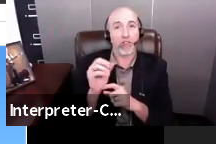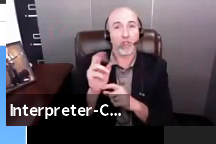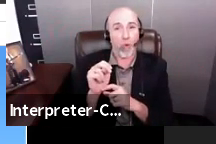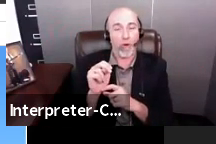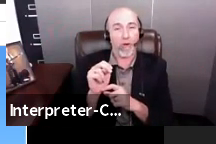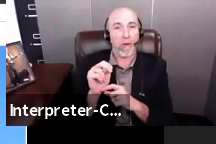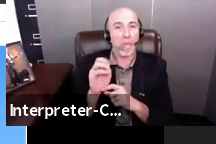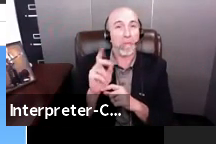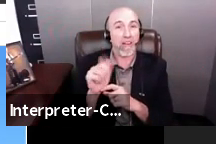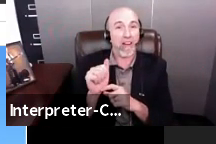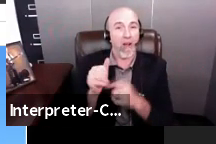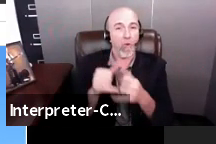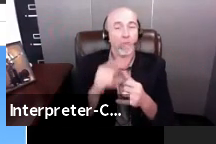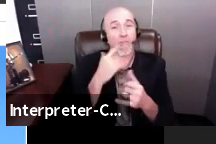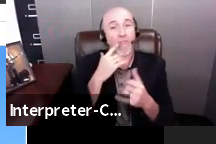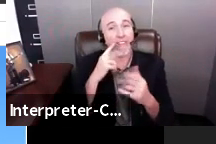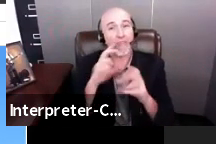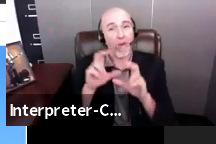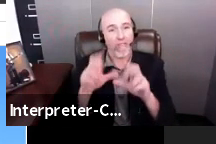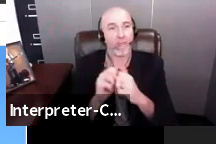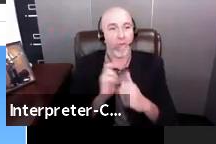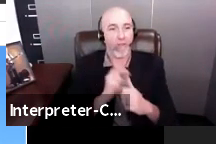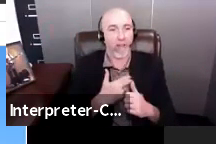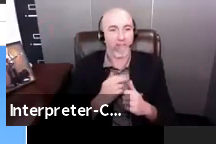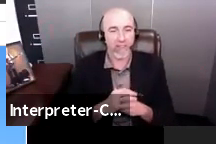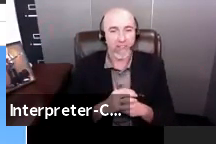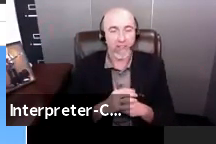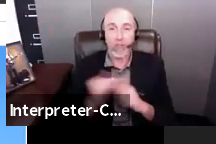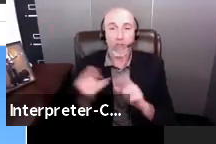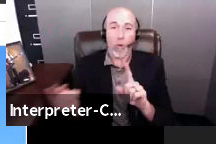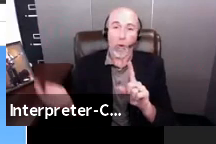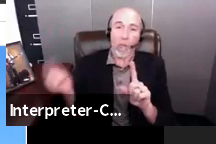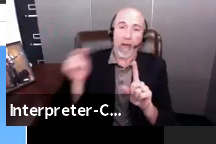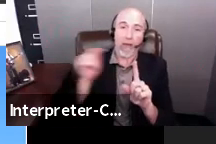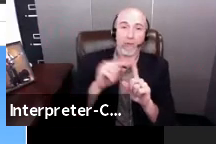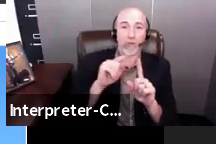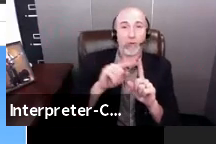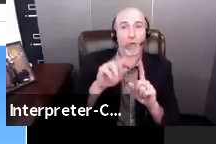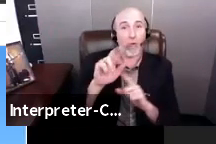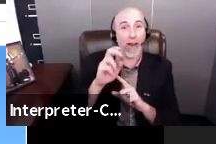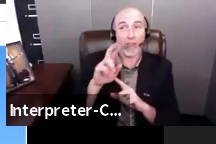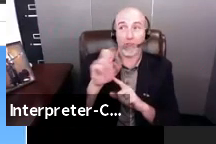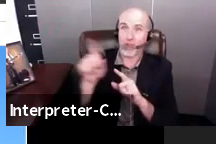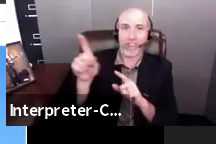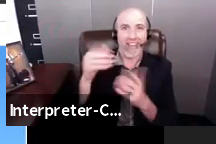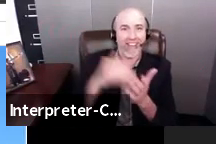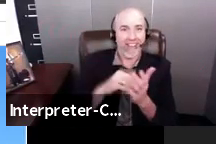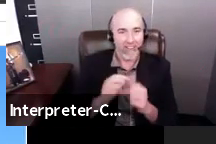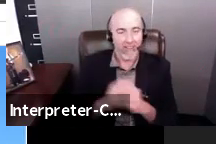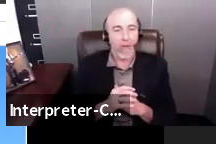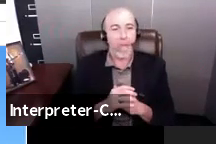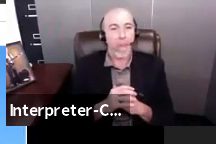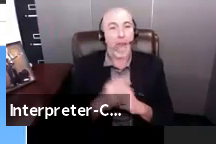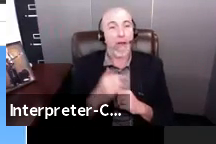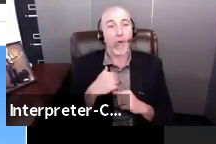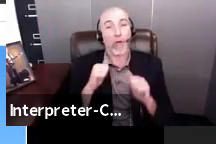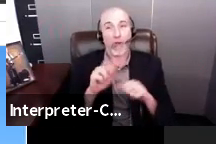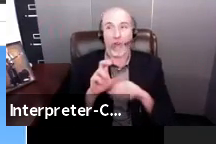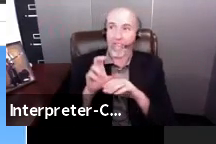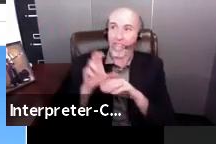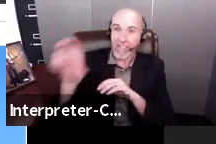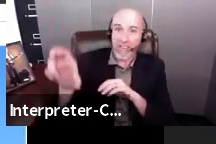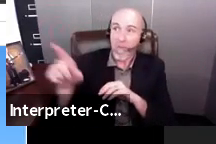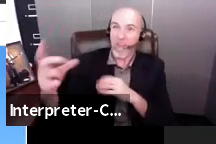investing in us, GC. So that brings us back around to the Rangers again. We've been able to invest in them.